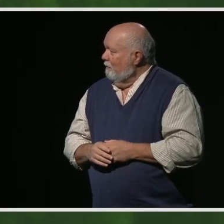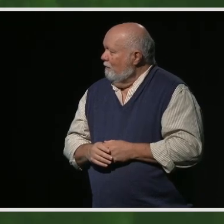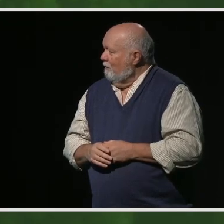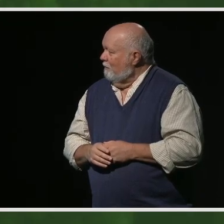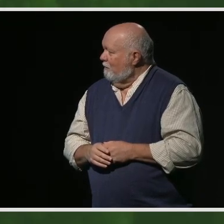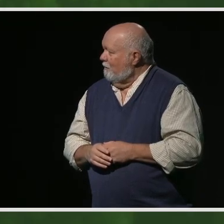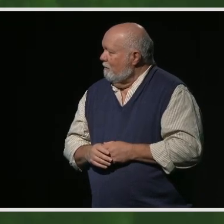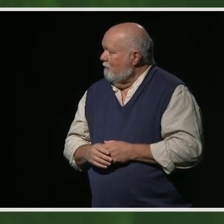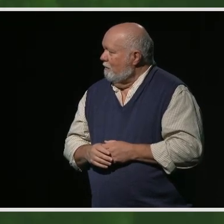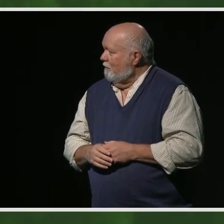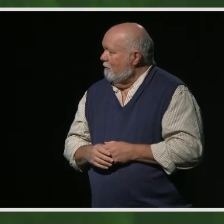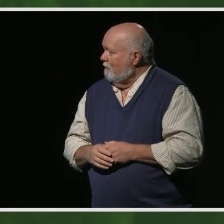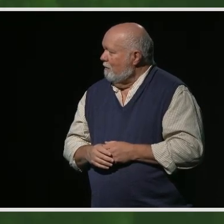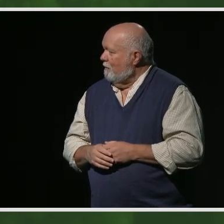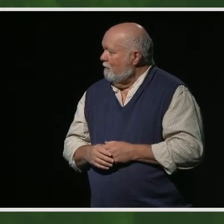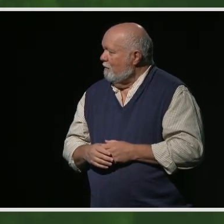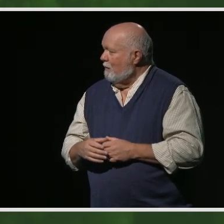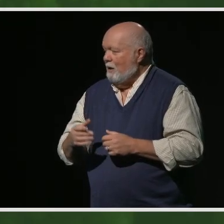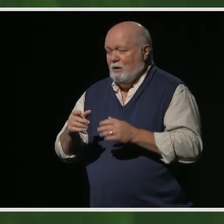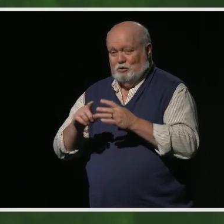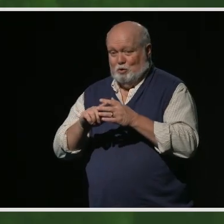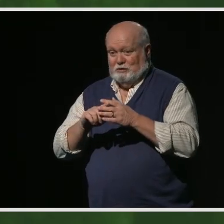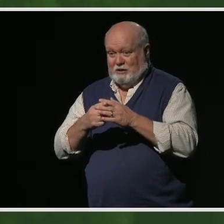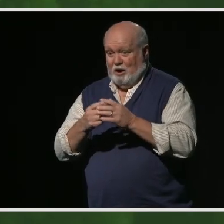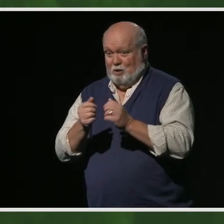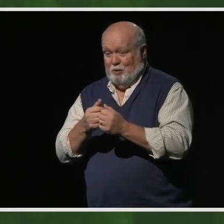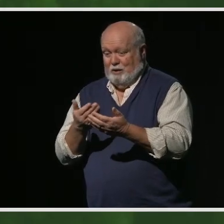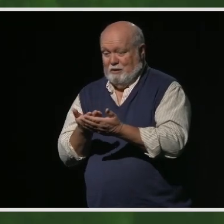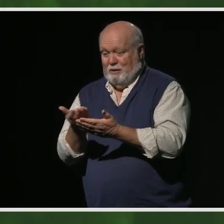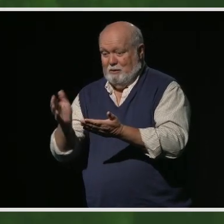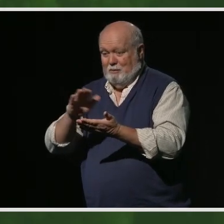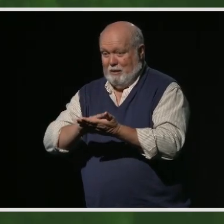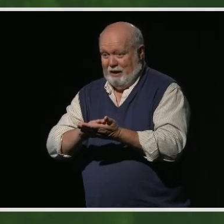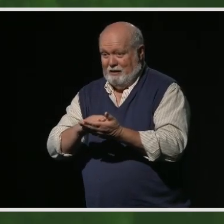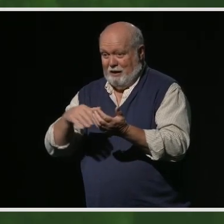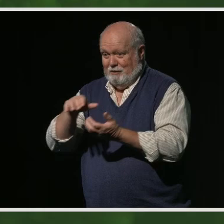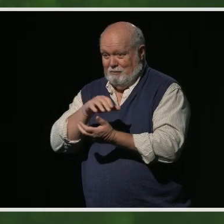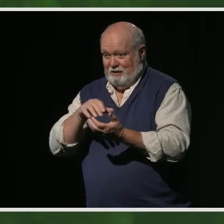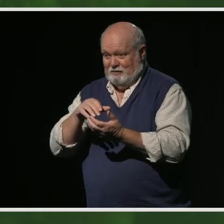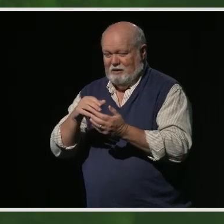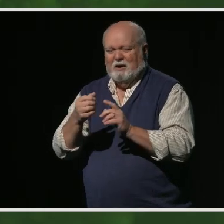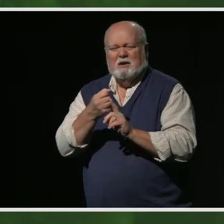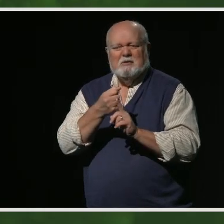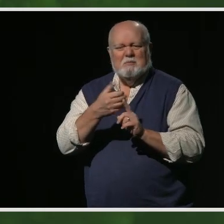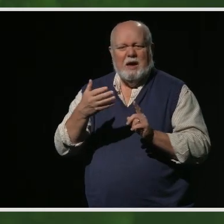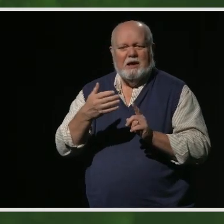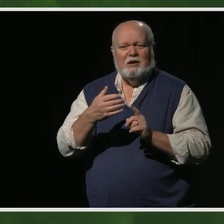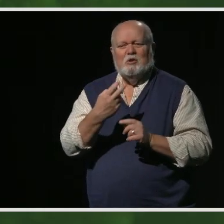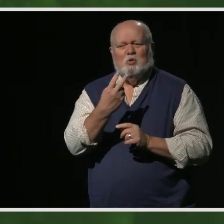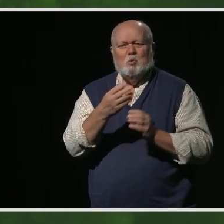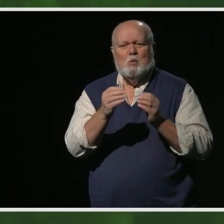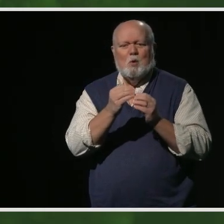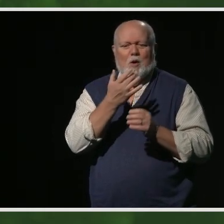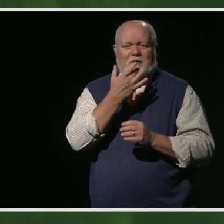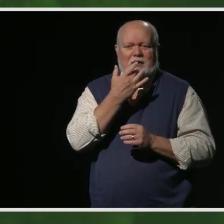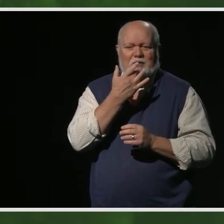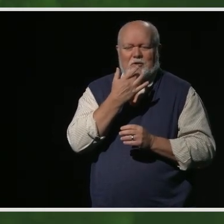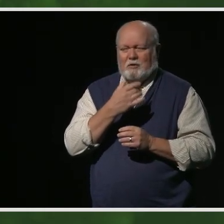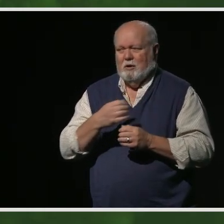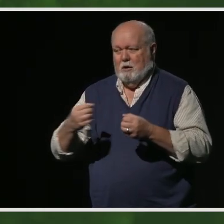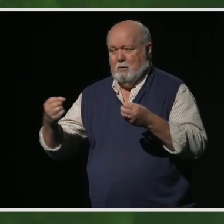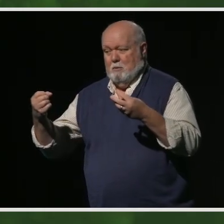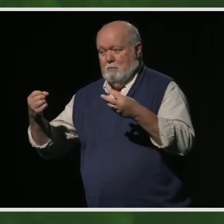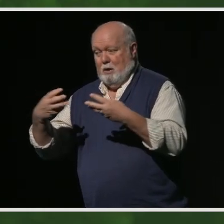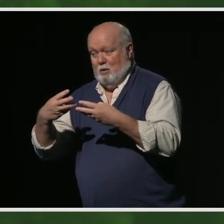We are starting with our pancake mix, expanding into 2 more flavors, to microwavable pancake cups, to